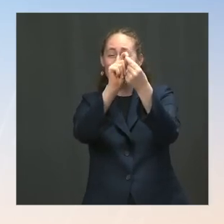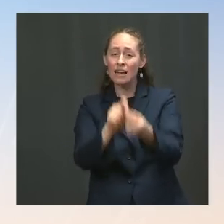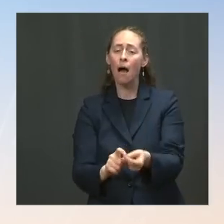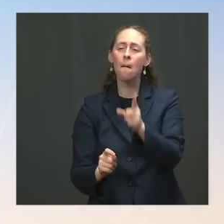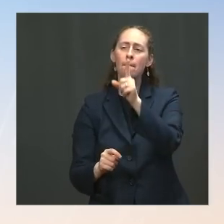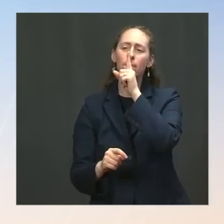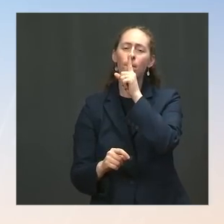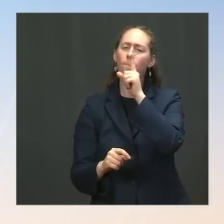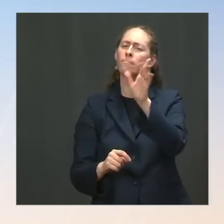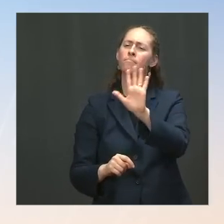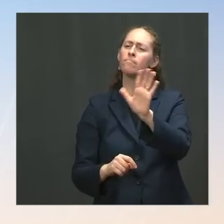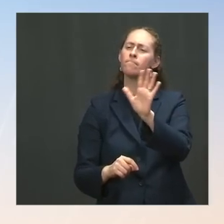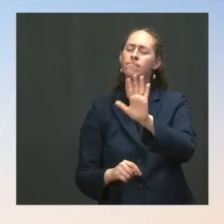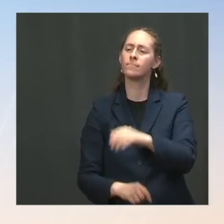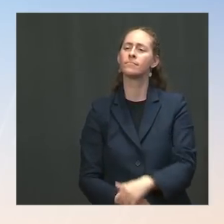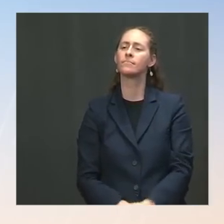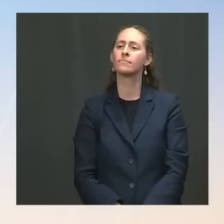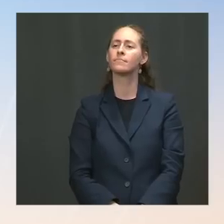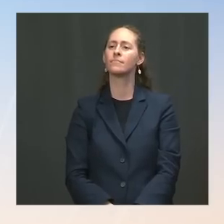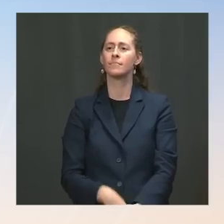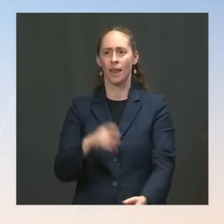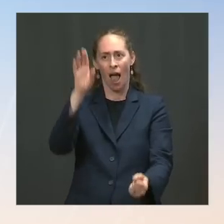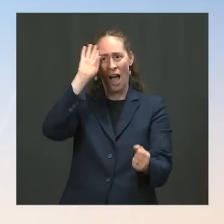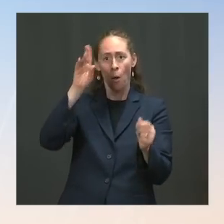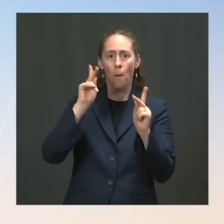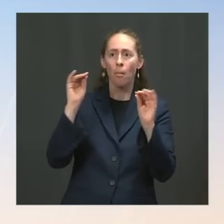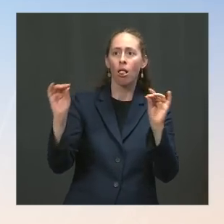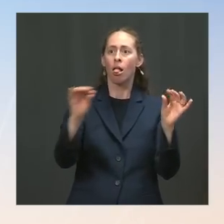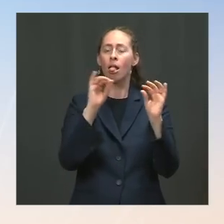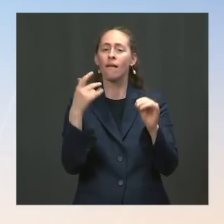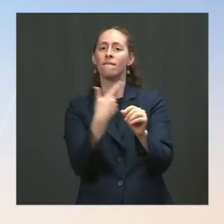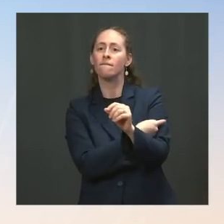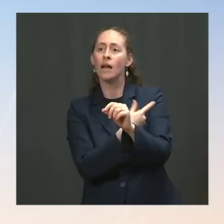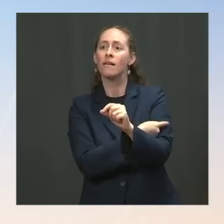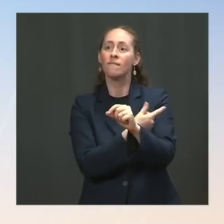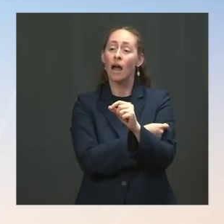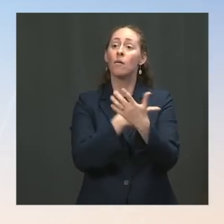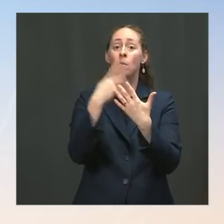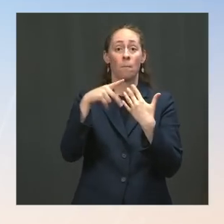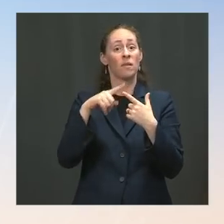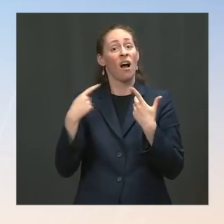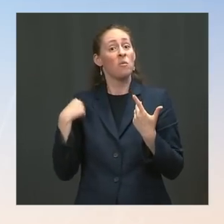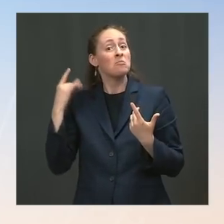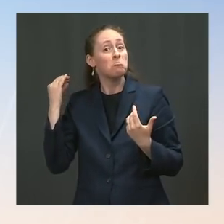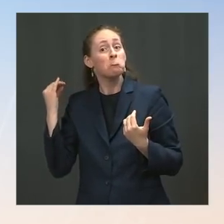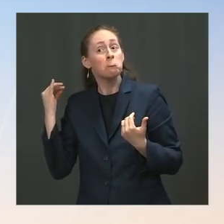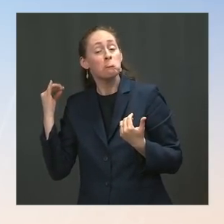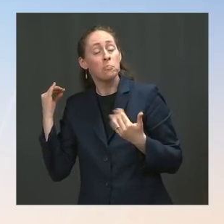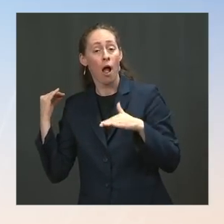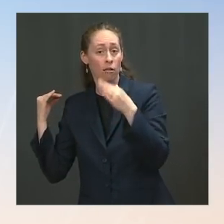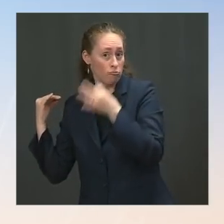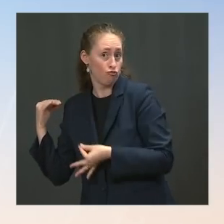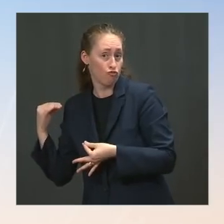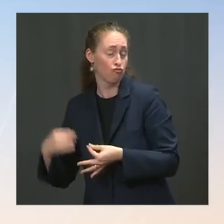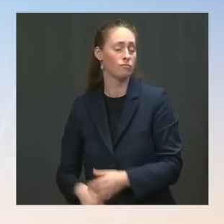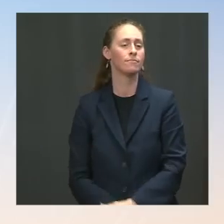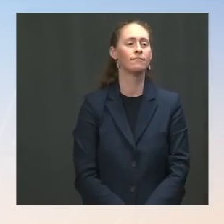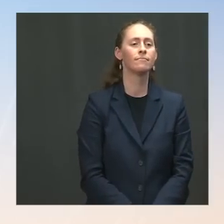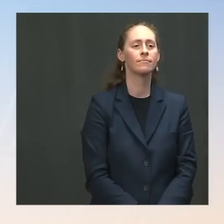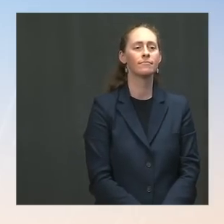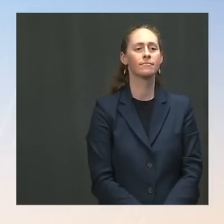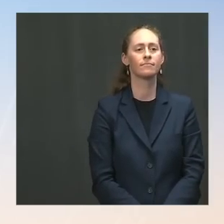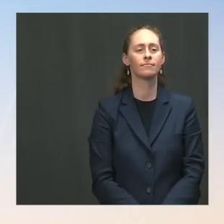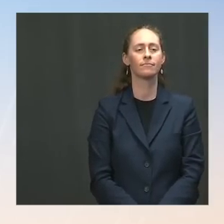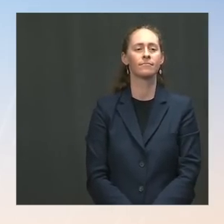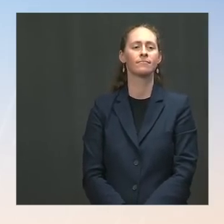strongly under consideration. Okay, and on the topic of immigration, is the White House looking at action to help so-called documented Dreamers? These